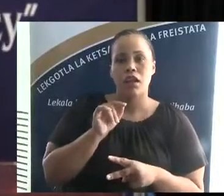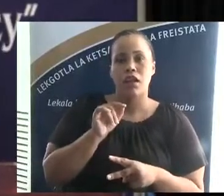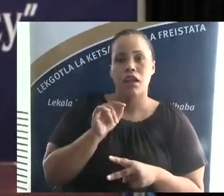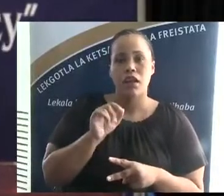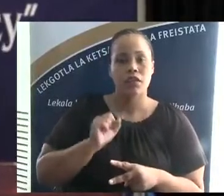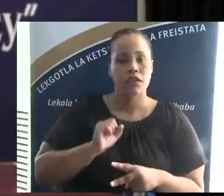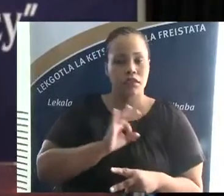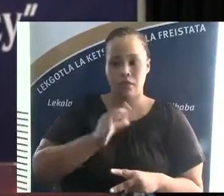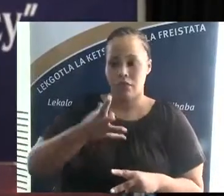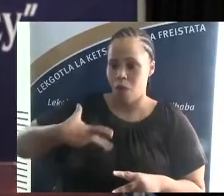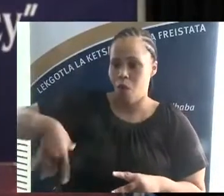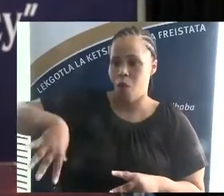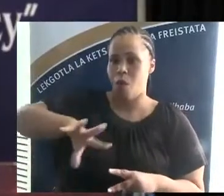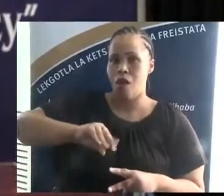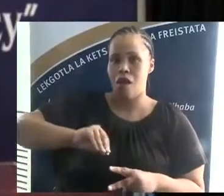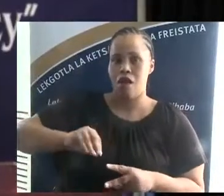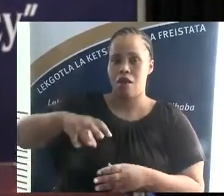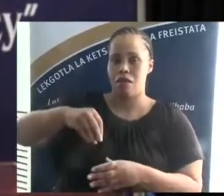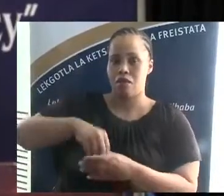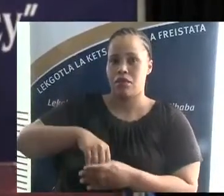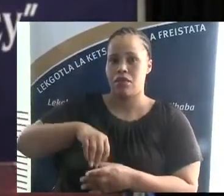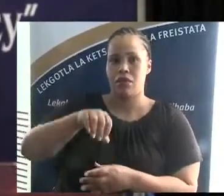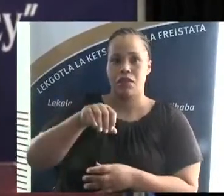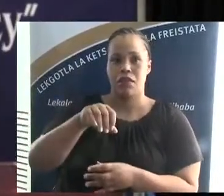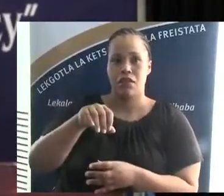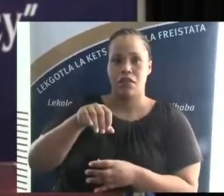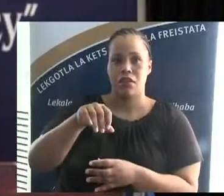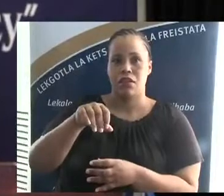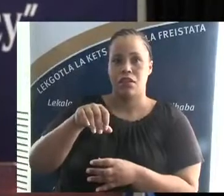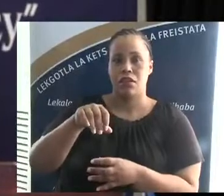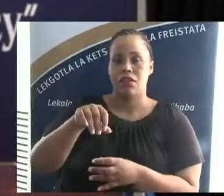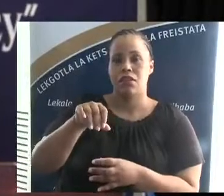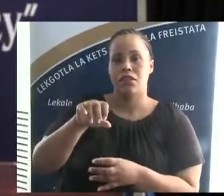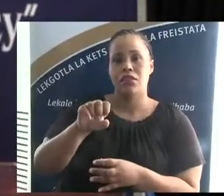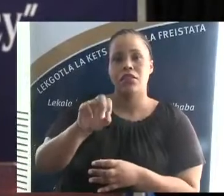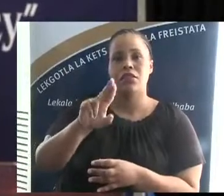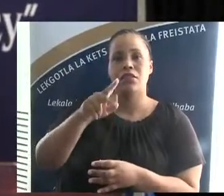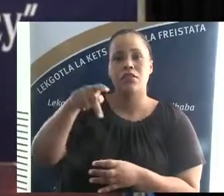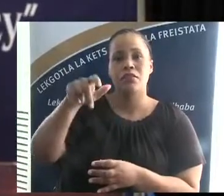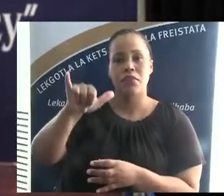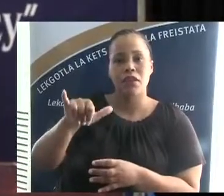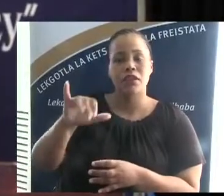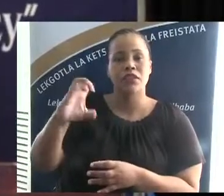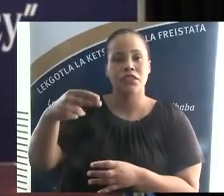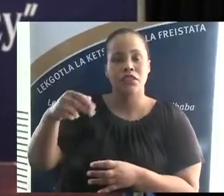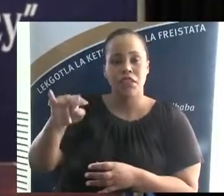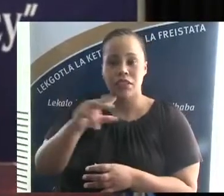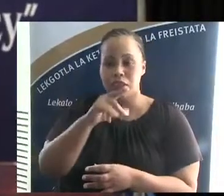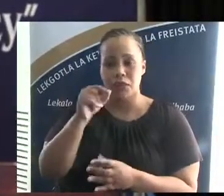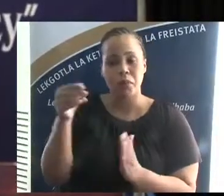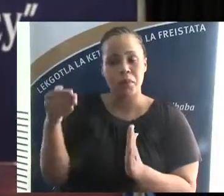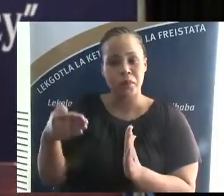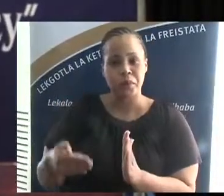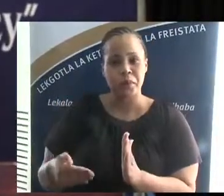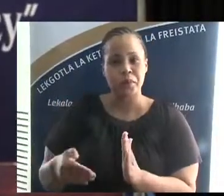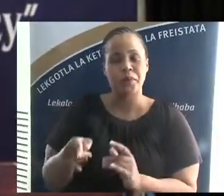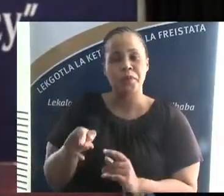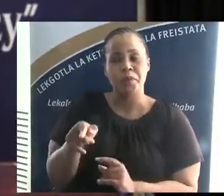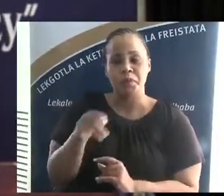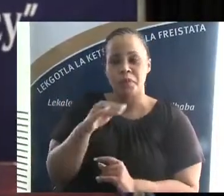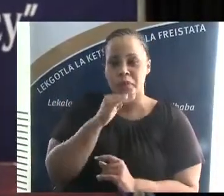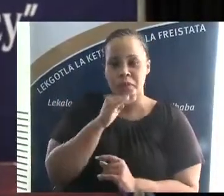officials involved in the procurement and payment process led to that irregular expenditure. This allows